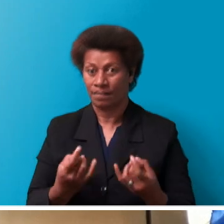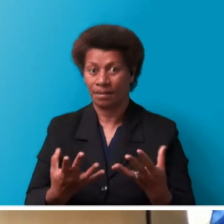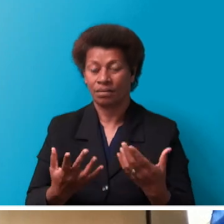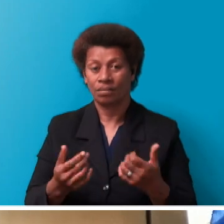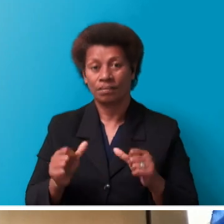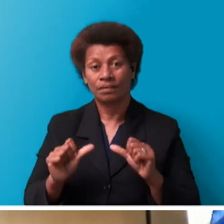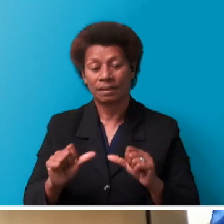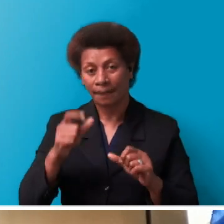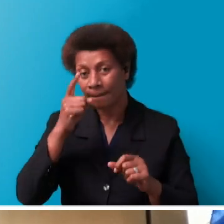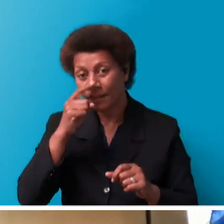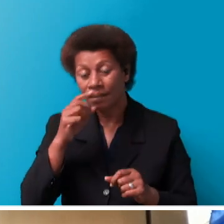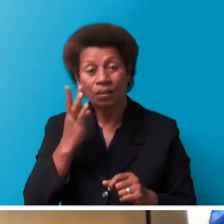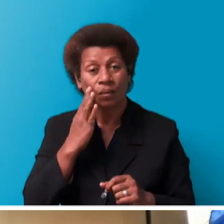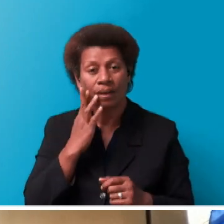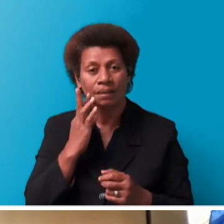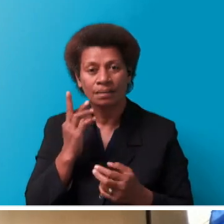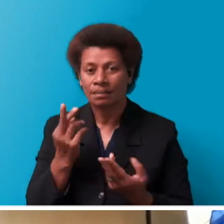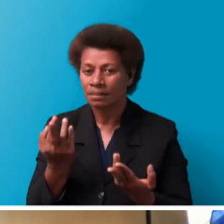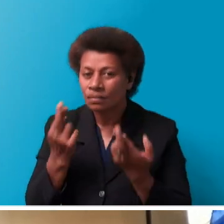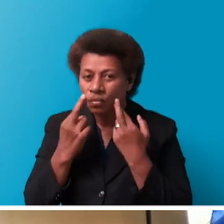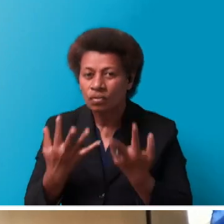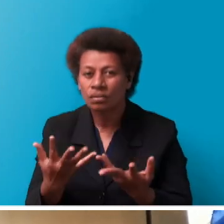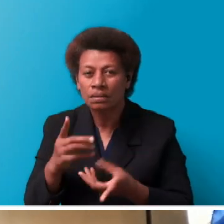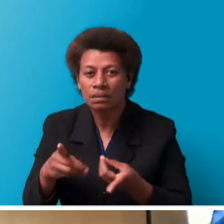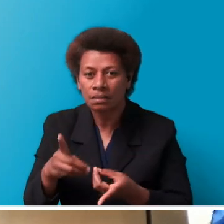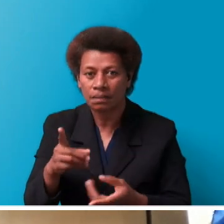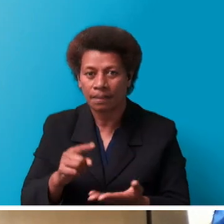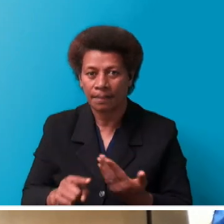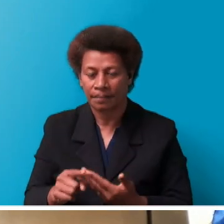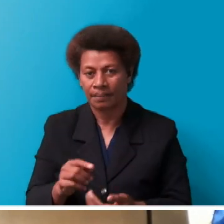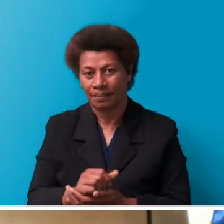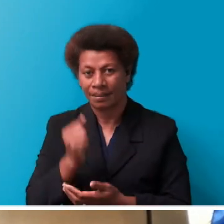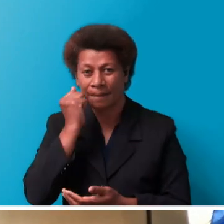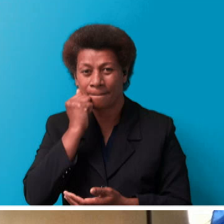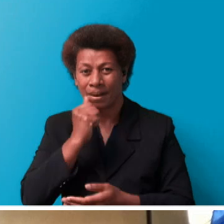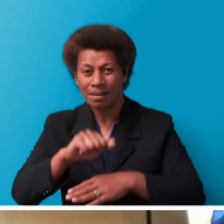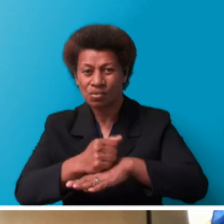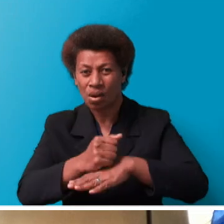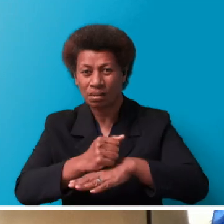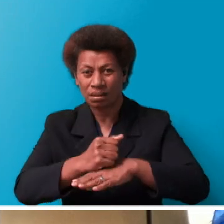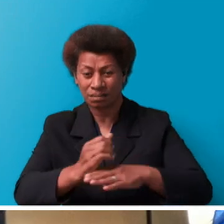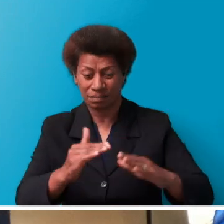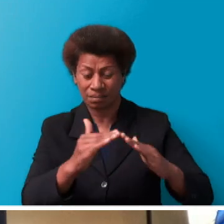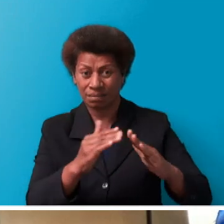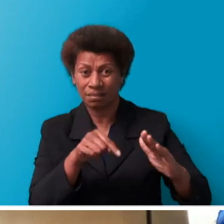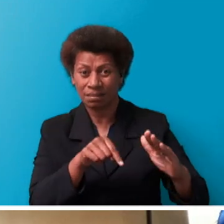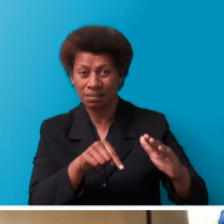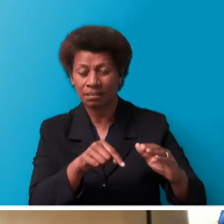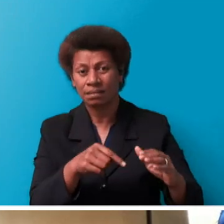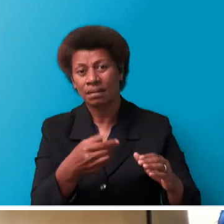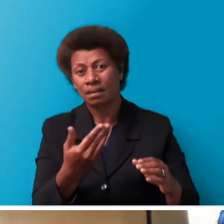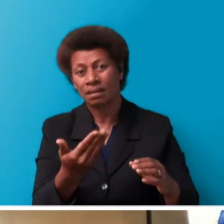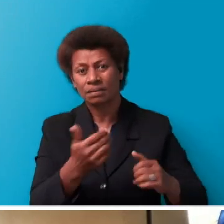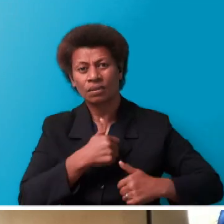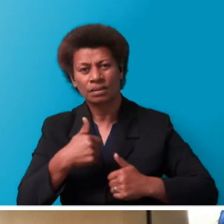in times of natural calamities. The Black Rock Camp in Nandi is now a leading regional hub